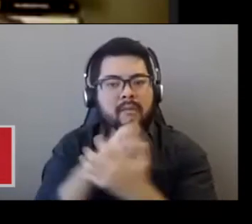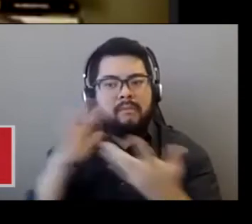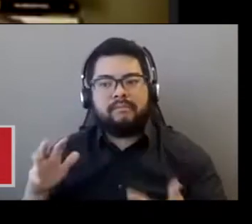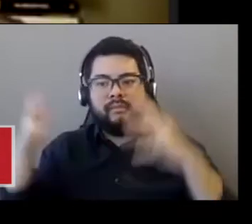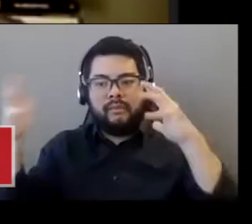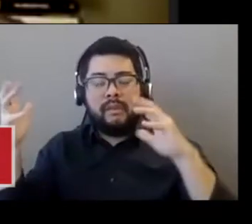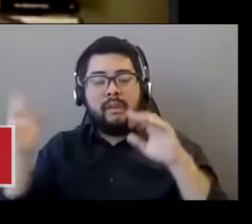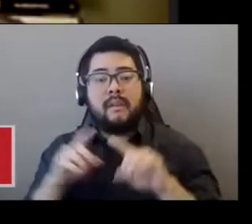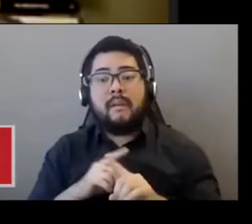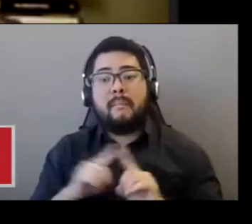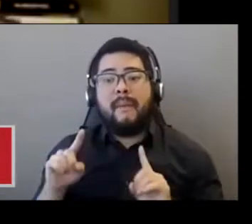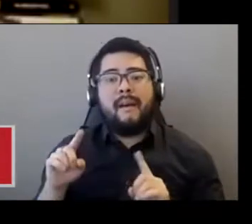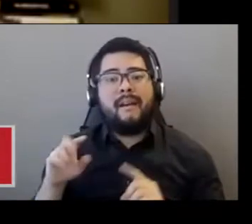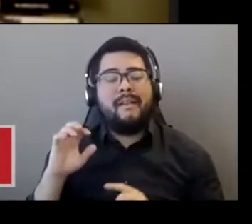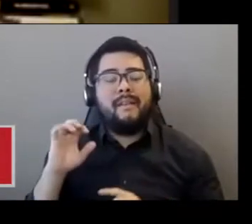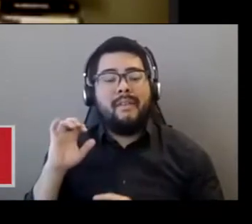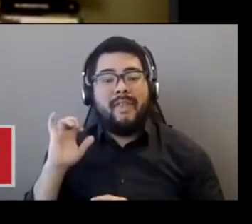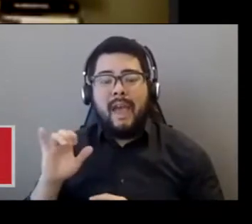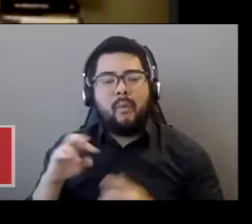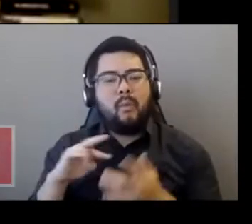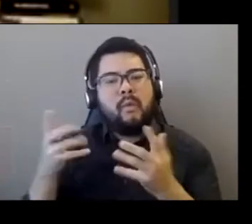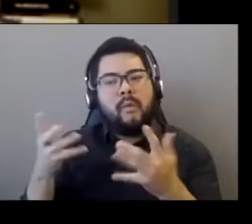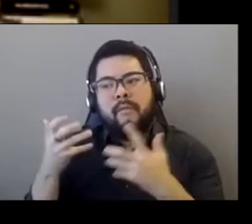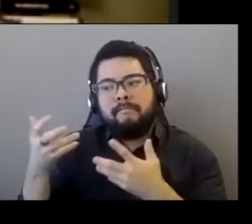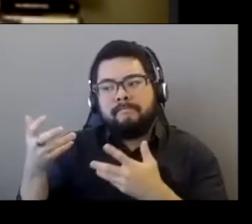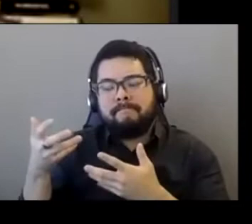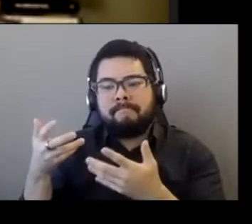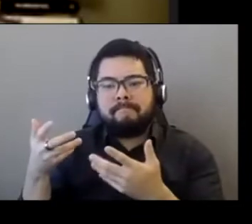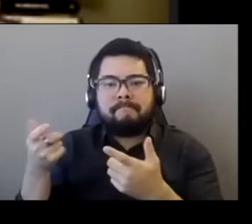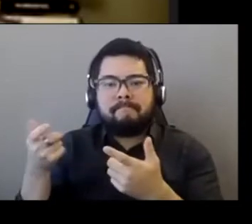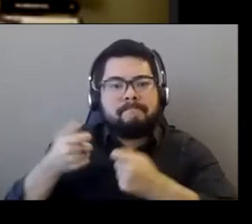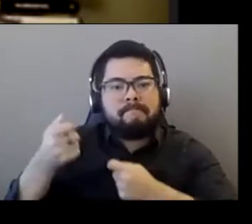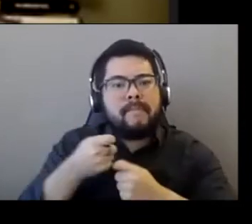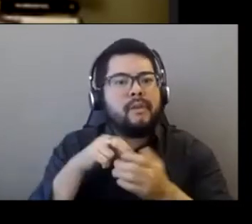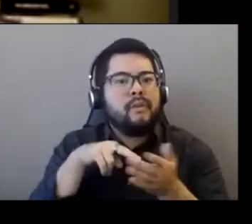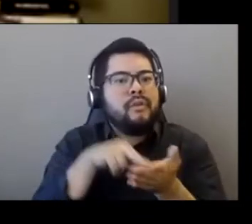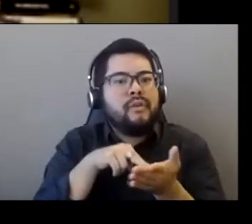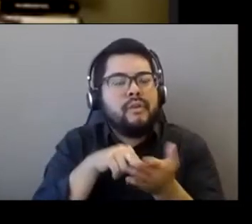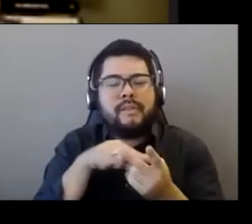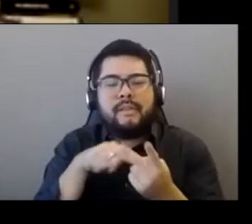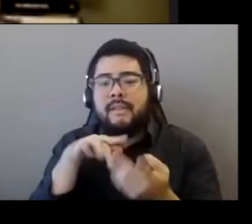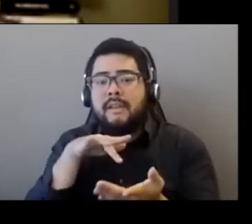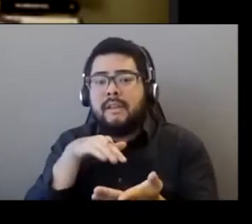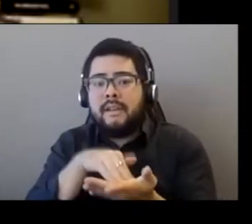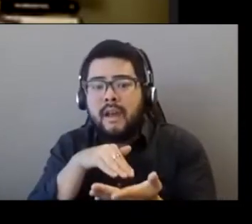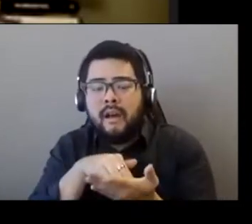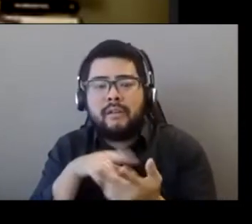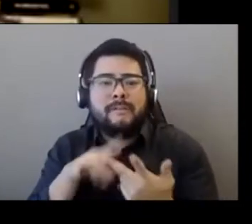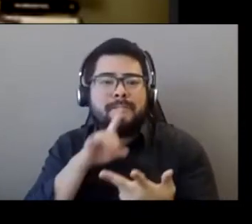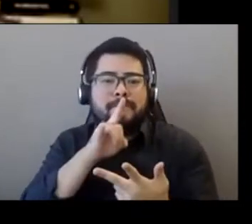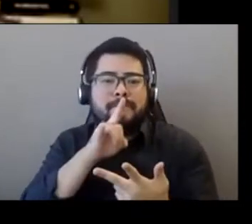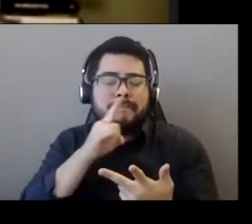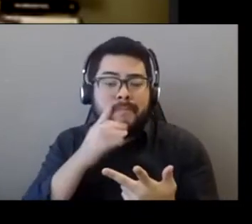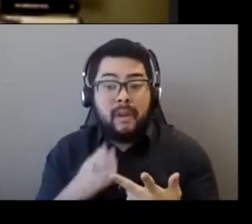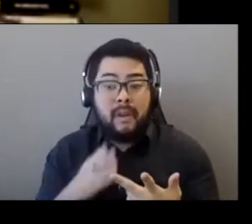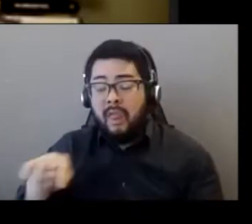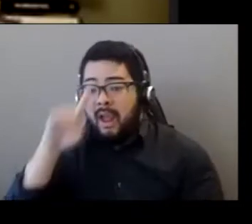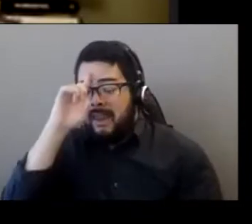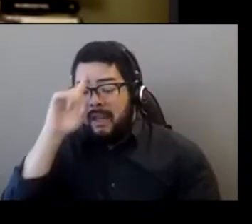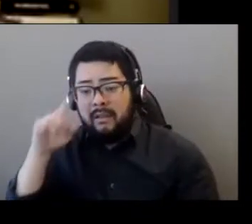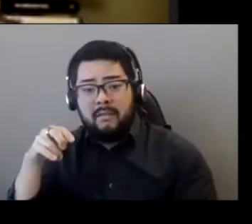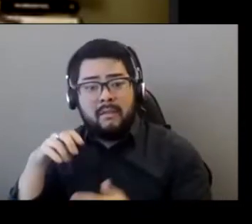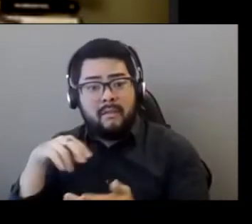trade, it's the nurses and the doctors and the janitors in hospitals. They believe that the vaccine must be produced free. What does that